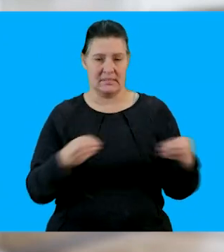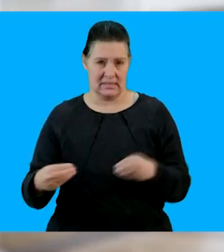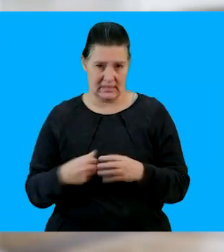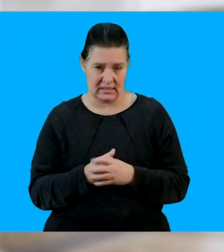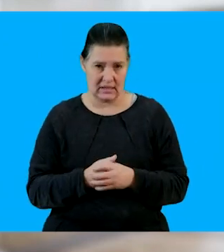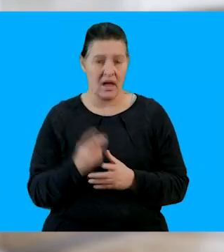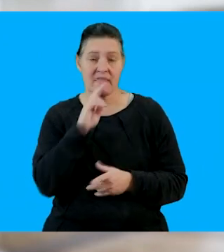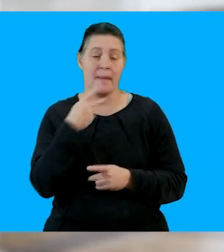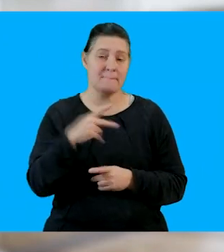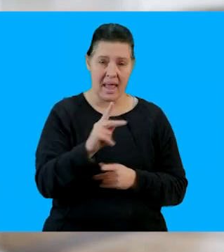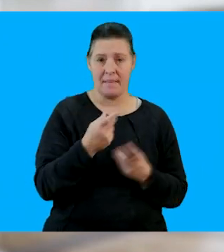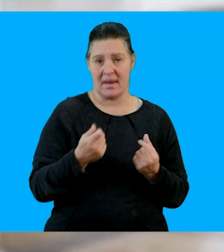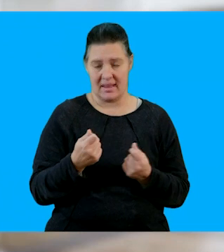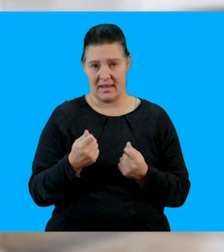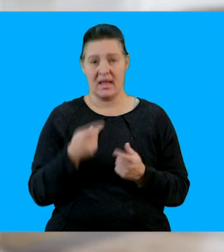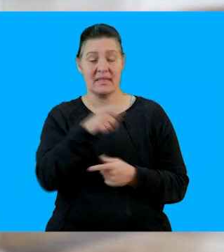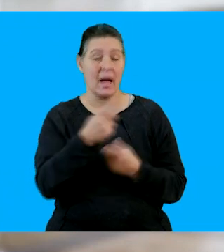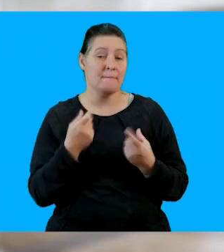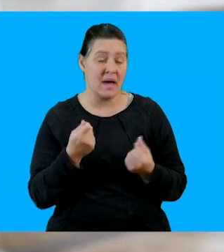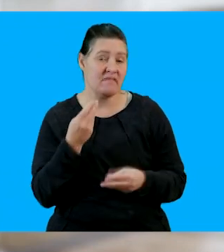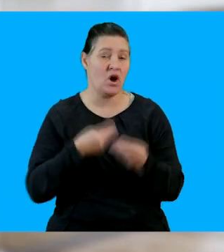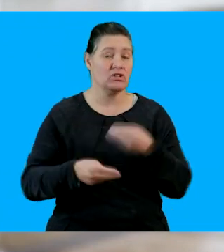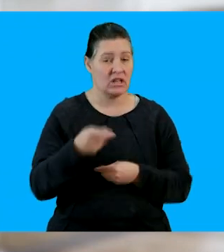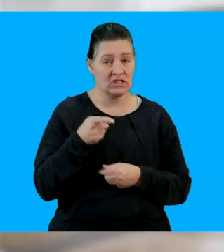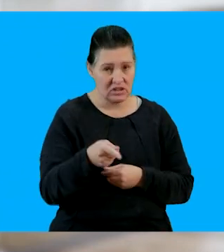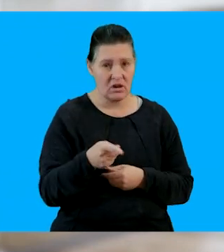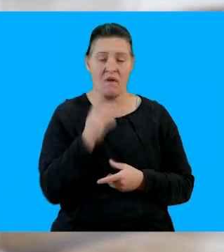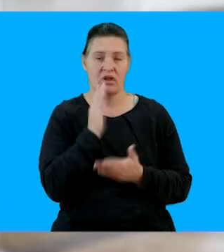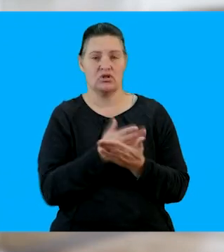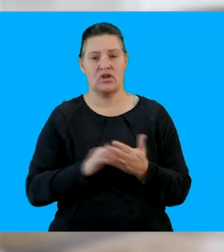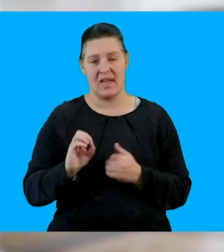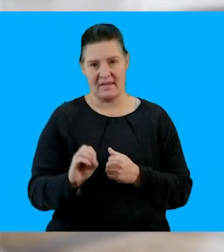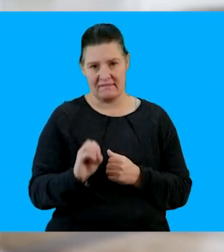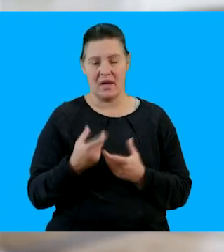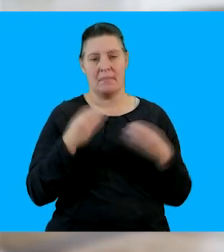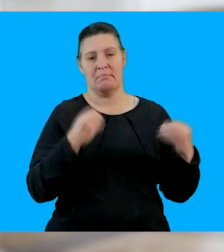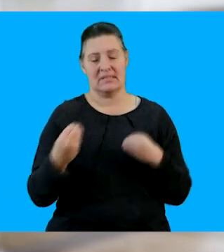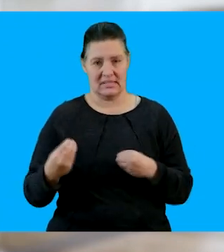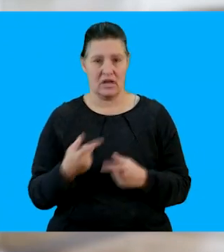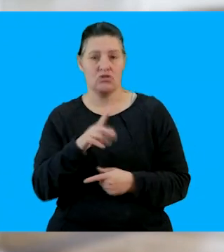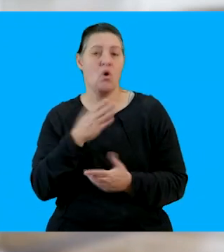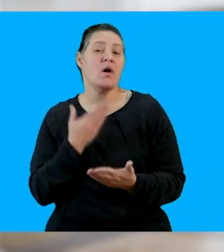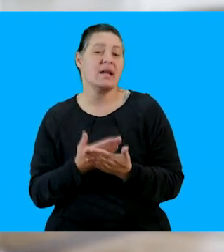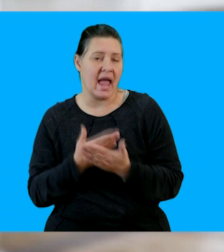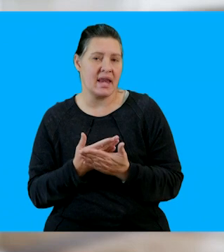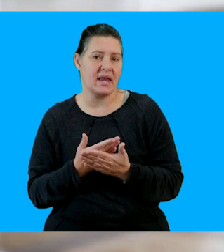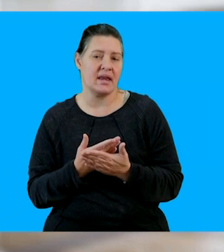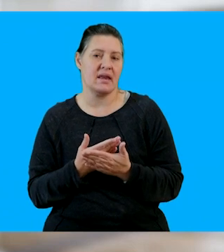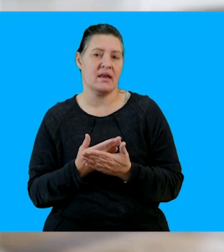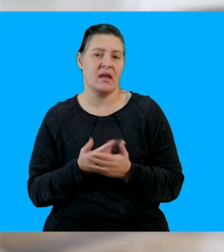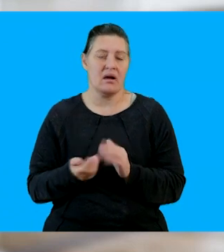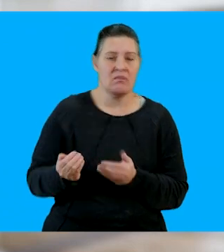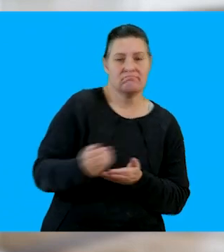business. Remember, they paid money, and that money in exchange of having shares in a business in order for the business to